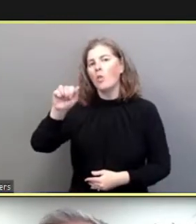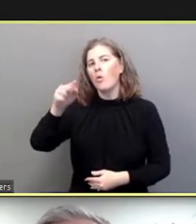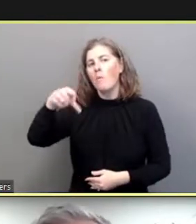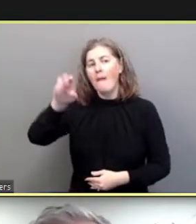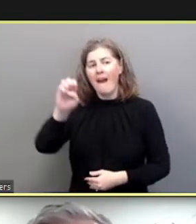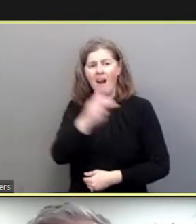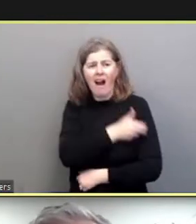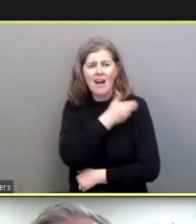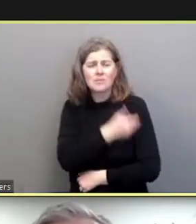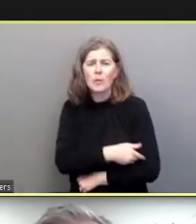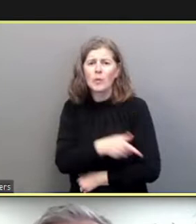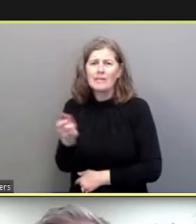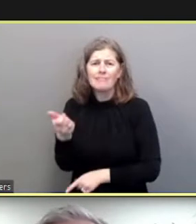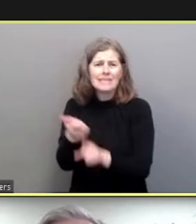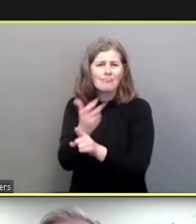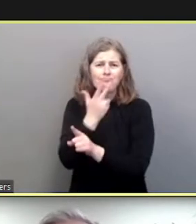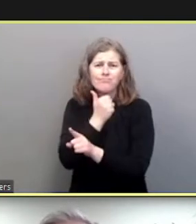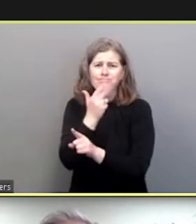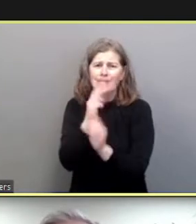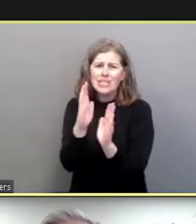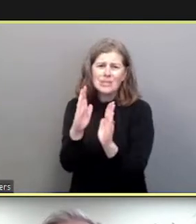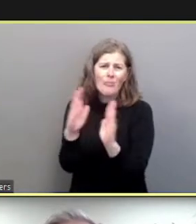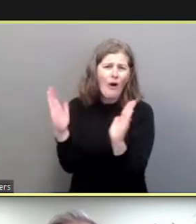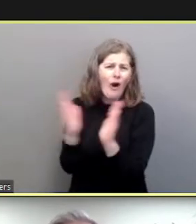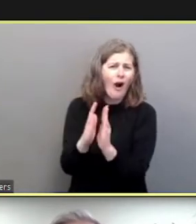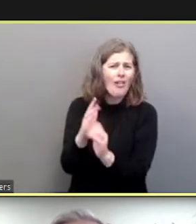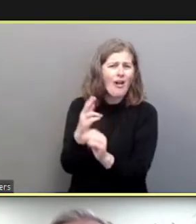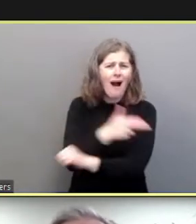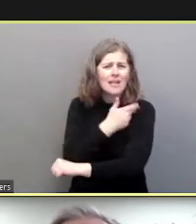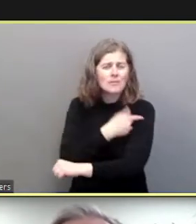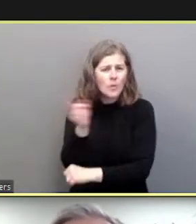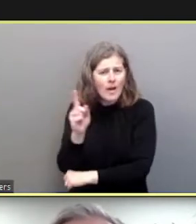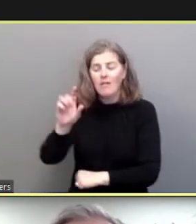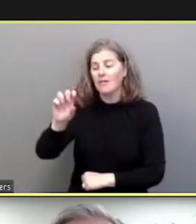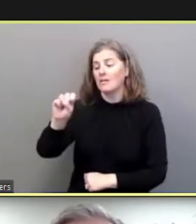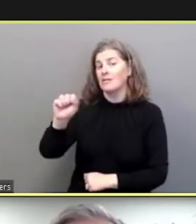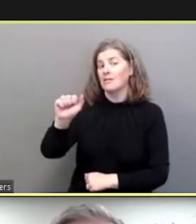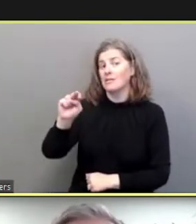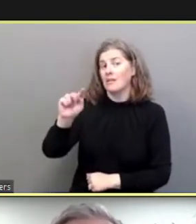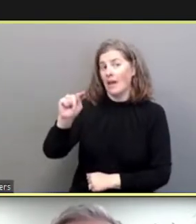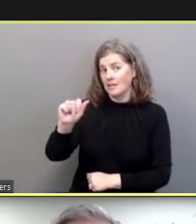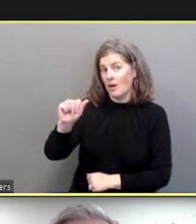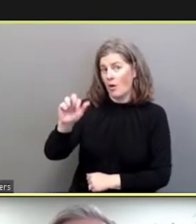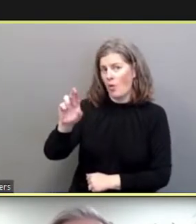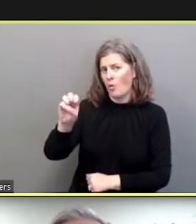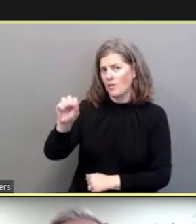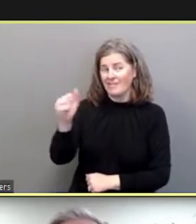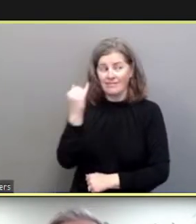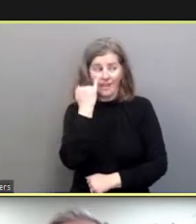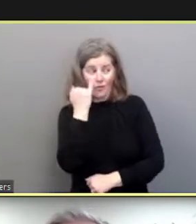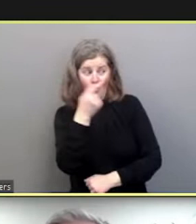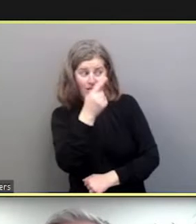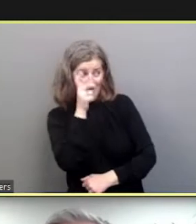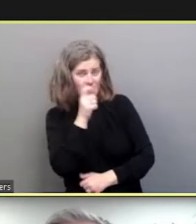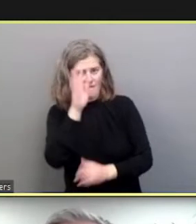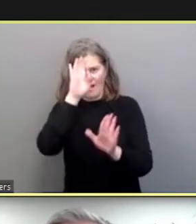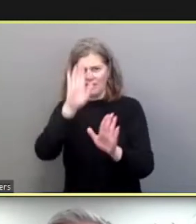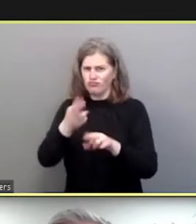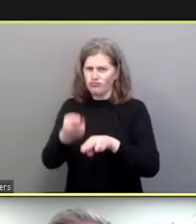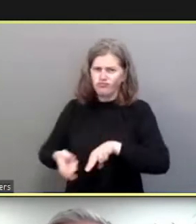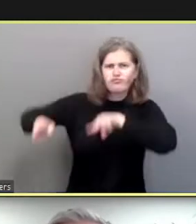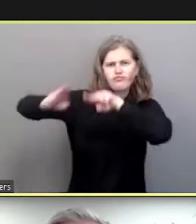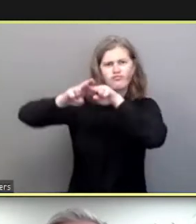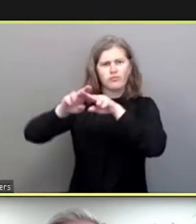very tiny hospital in Santa Rosa. Christine, if you're listening, fantastic job ramping up on